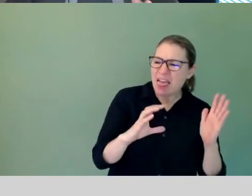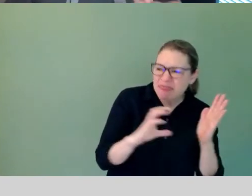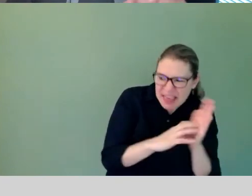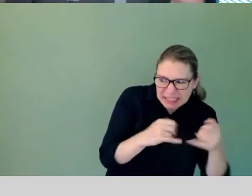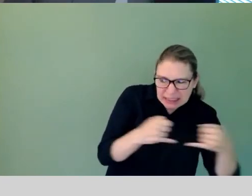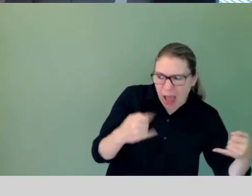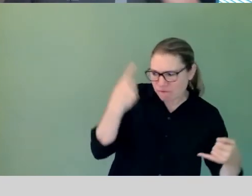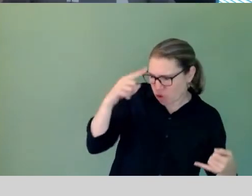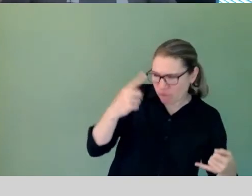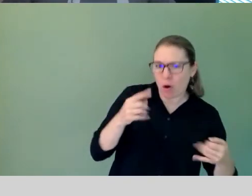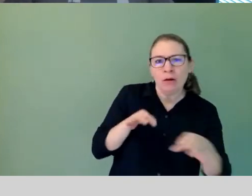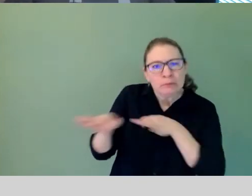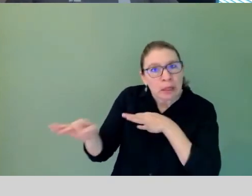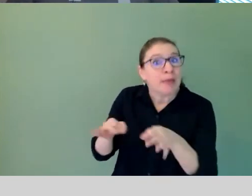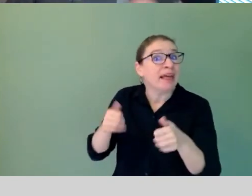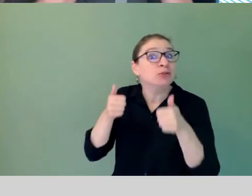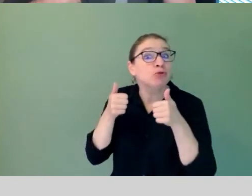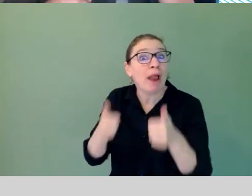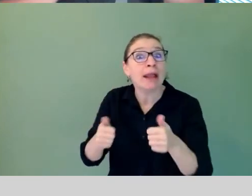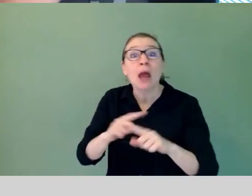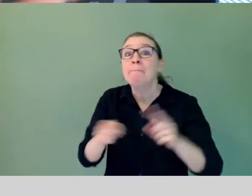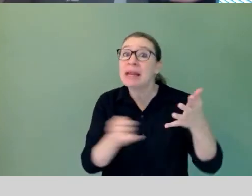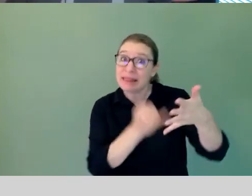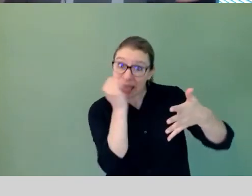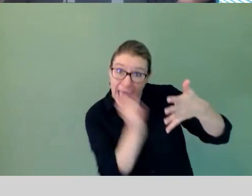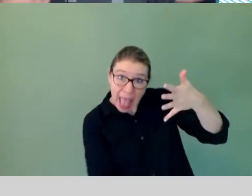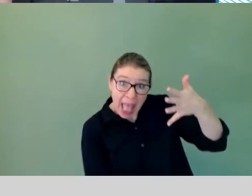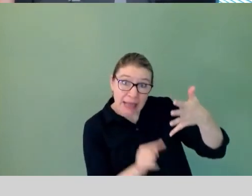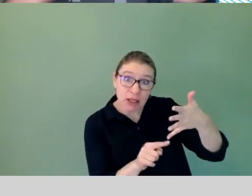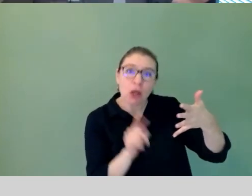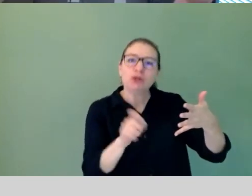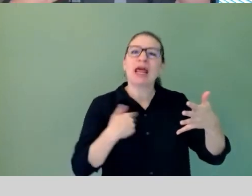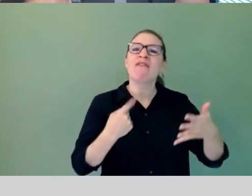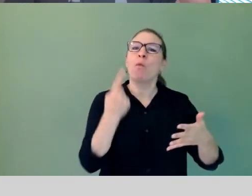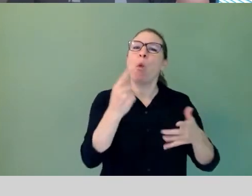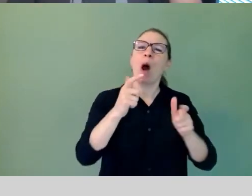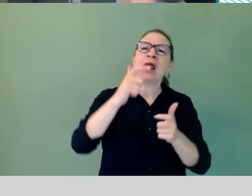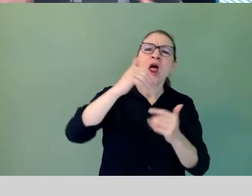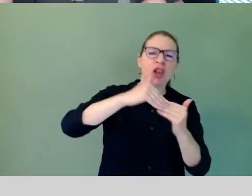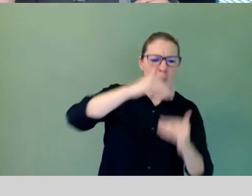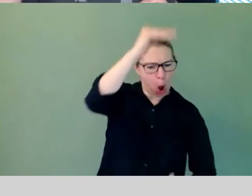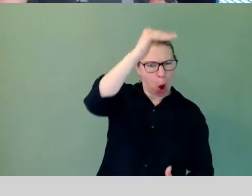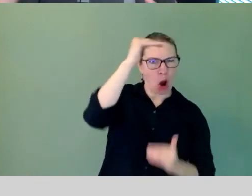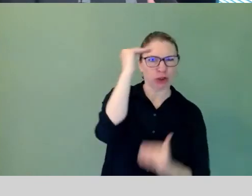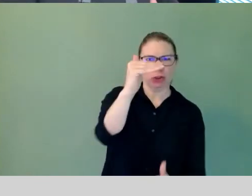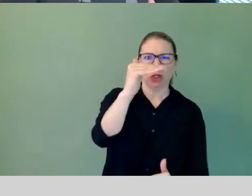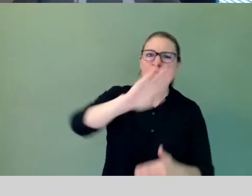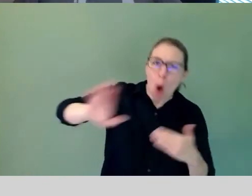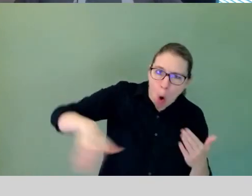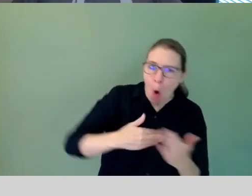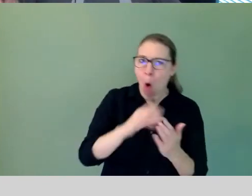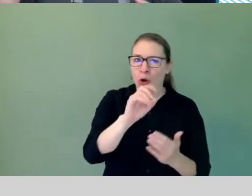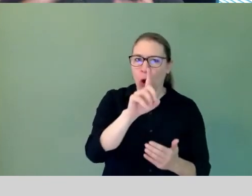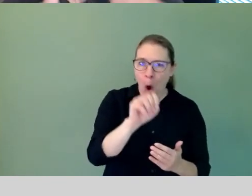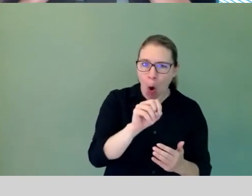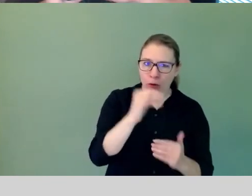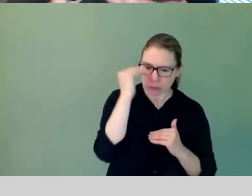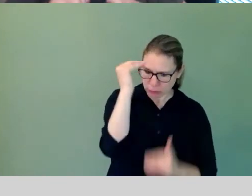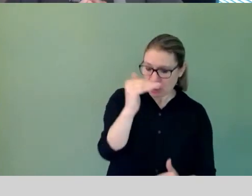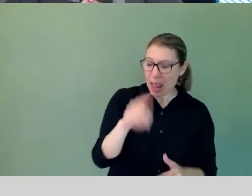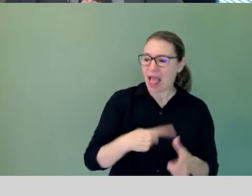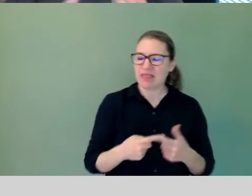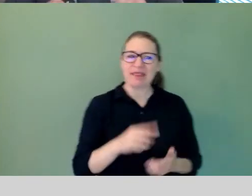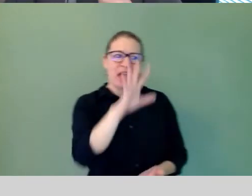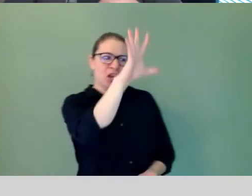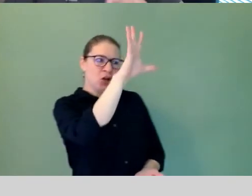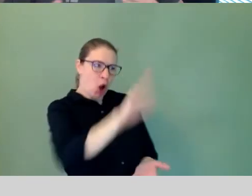definitely help the reader. But at the very end, you should have one large code block with the entire code and they can simply copy and paste out. This helps for